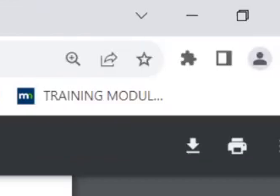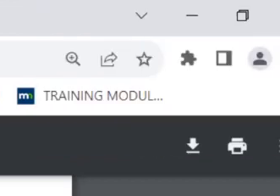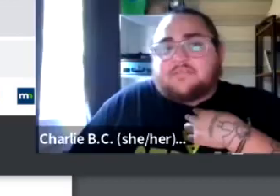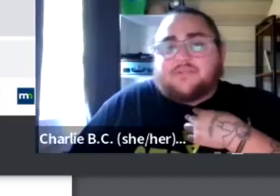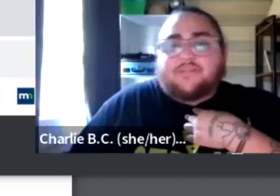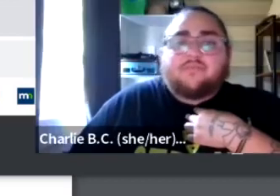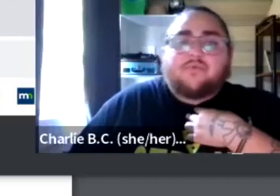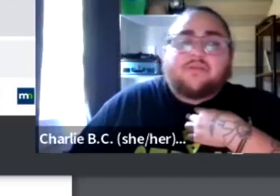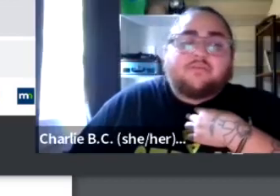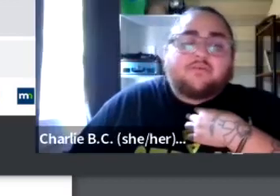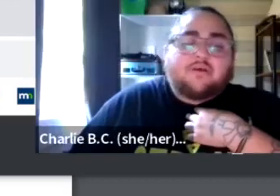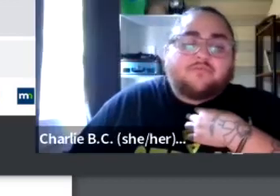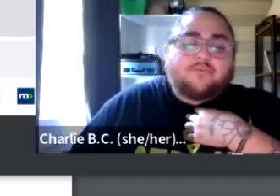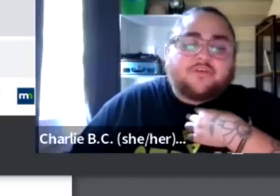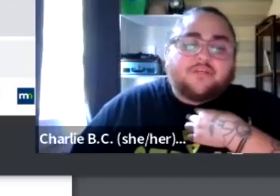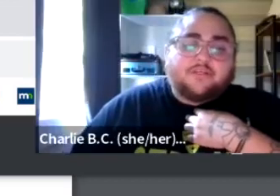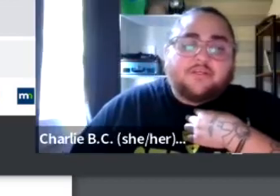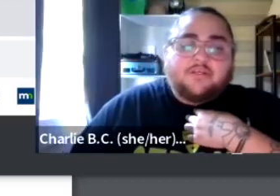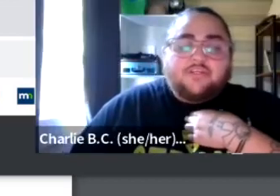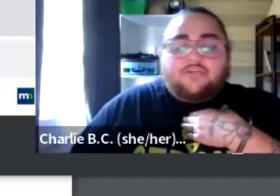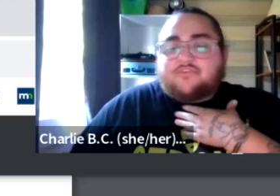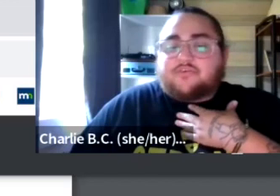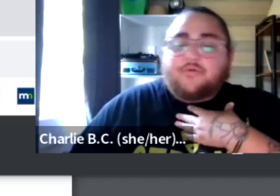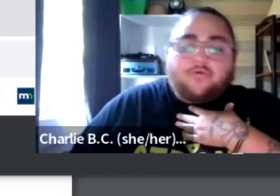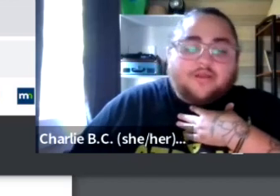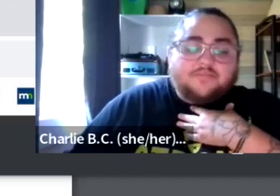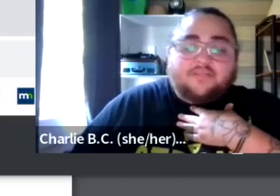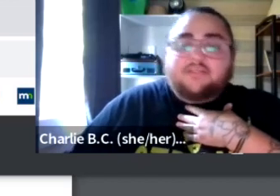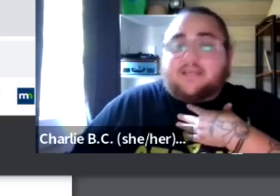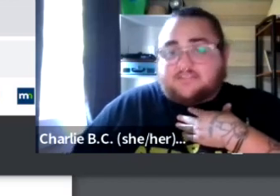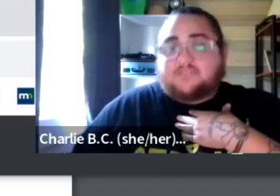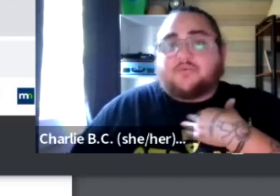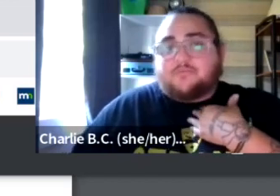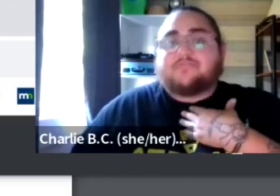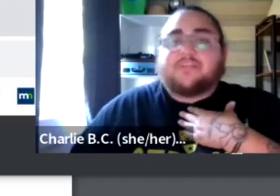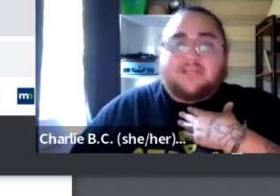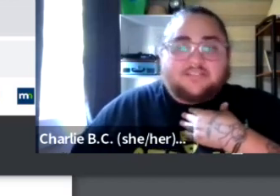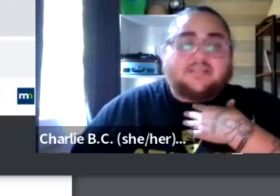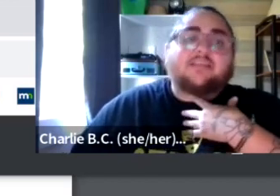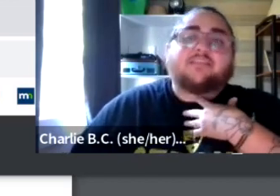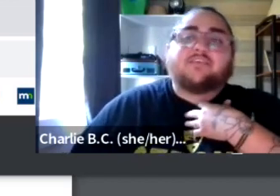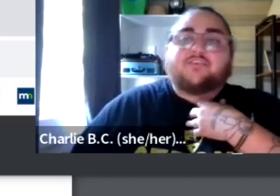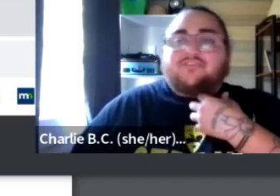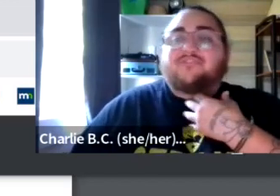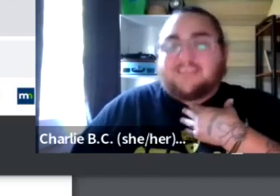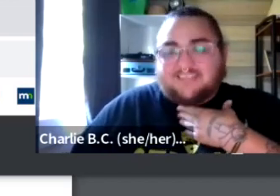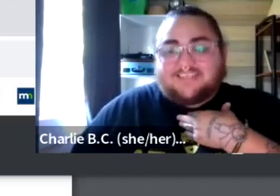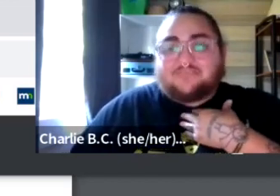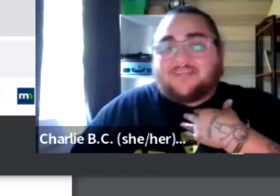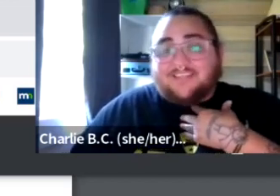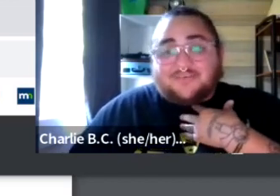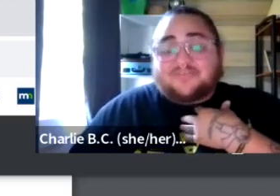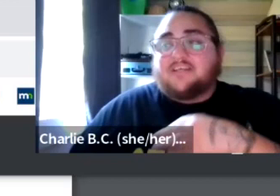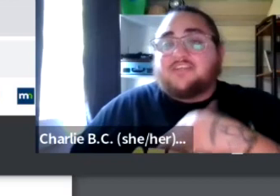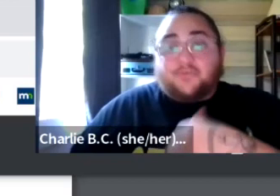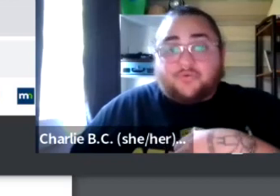what happens when folks are in shelters or in programs. Like, yes, those programs are fantastic and the shelters are fantastic